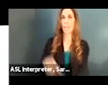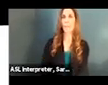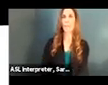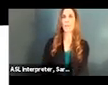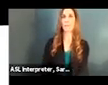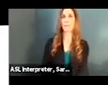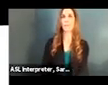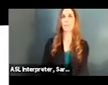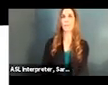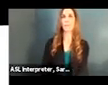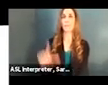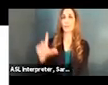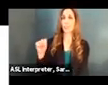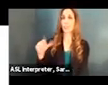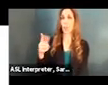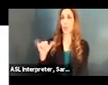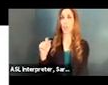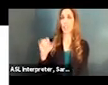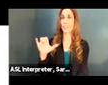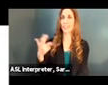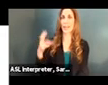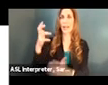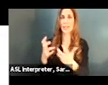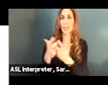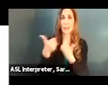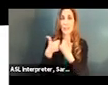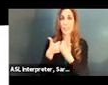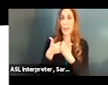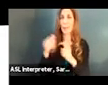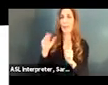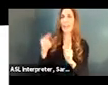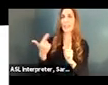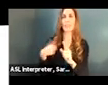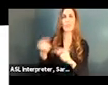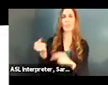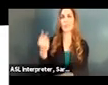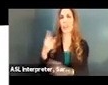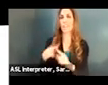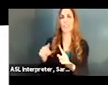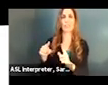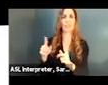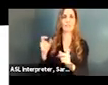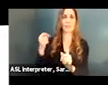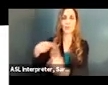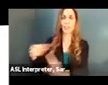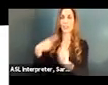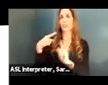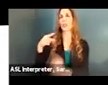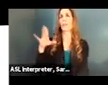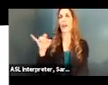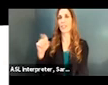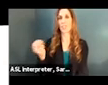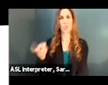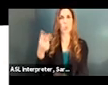It'll come with the Logitech adaptive gaming kit, which has 12 switches, triggers, buttons, and then 2 games.